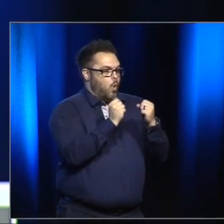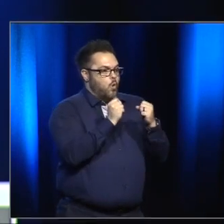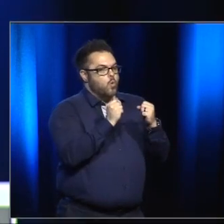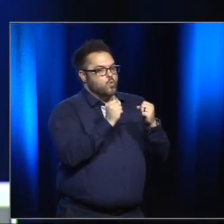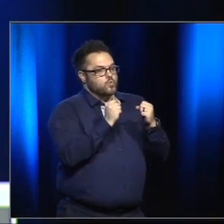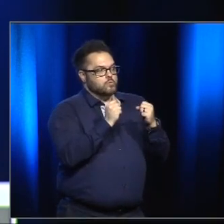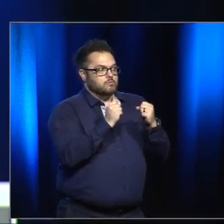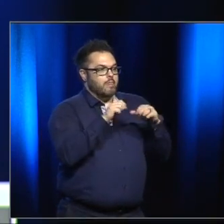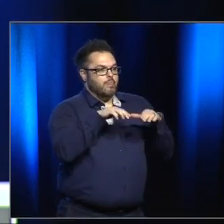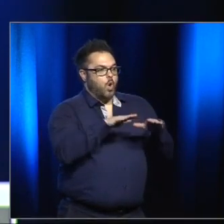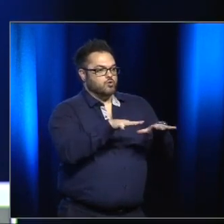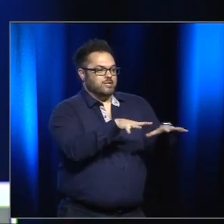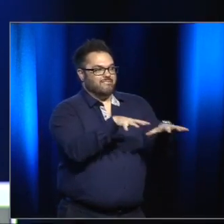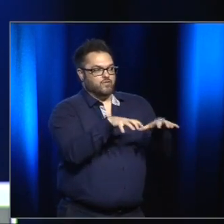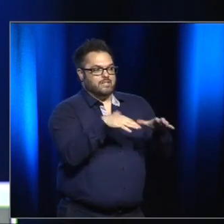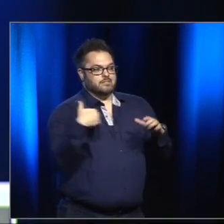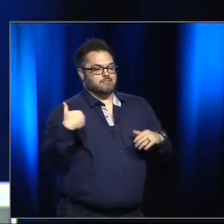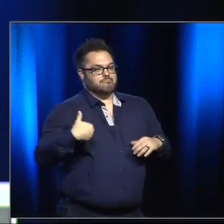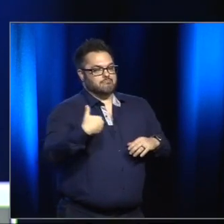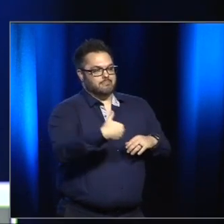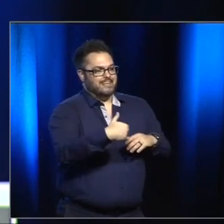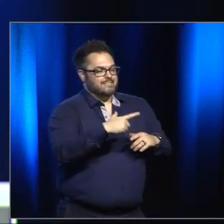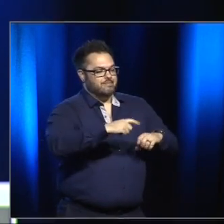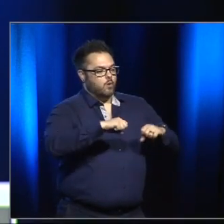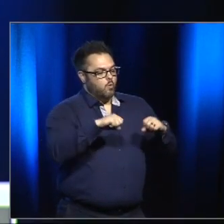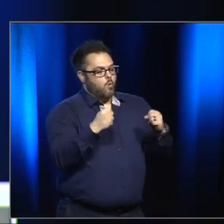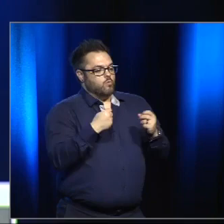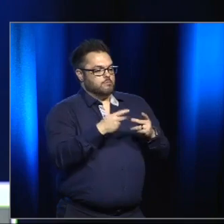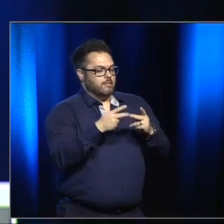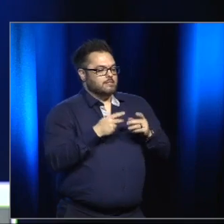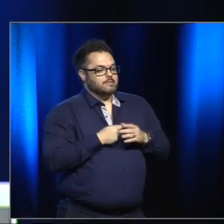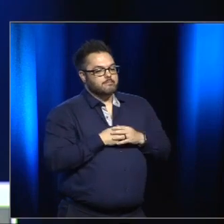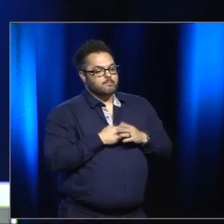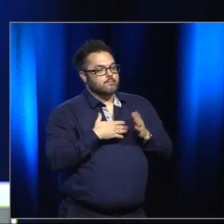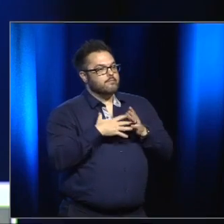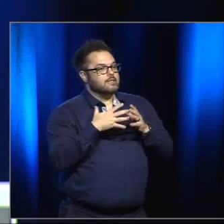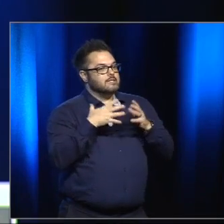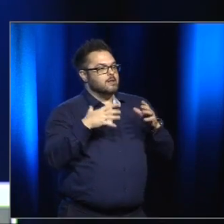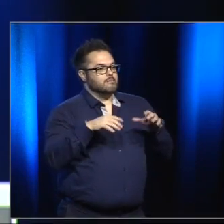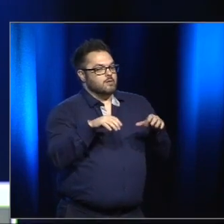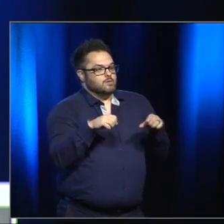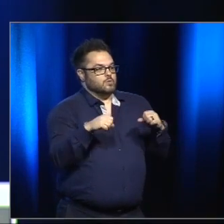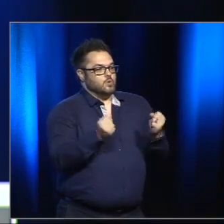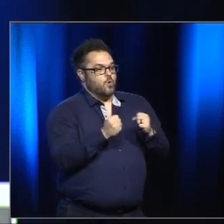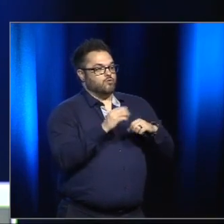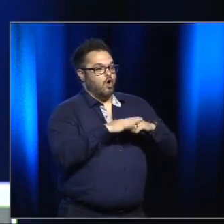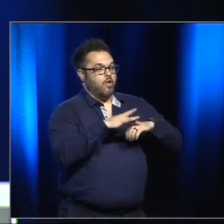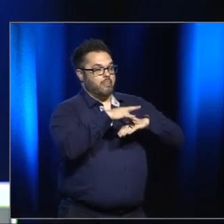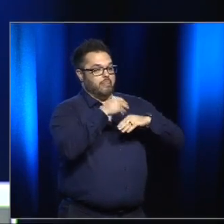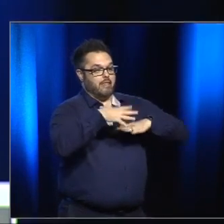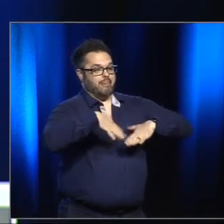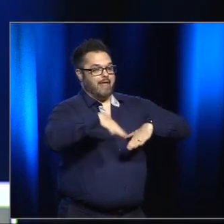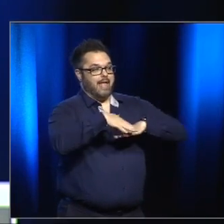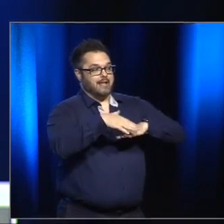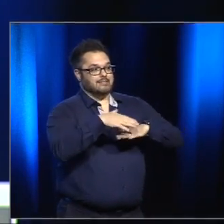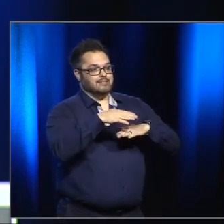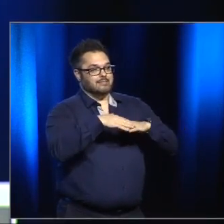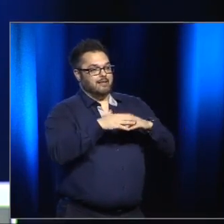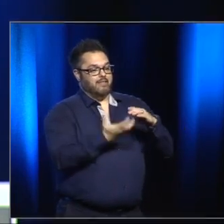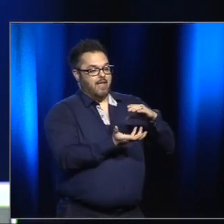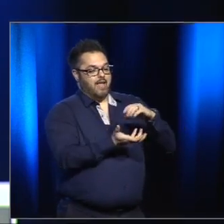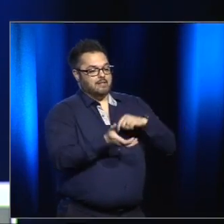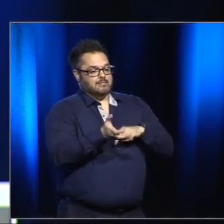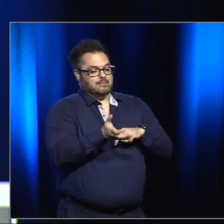for goodness sake. It's a very cold place. It's so cold that on the Antarctic continent itself, there's almost